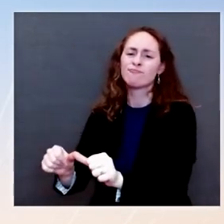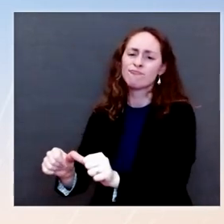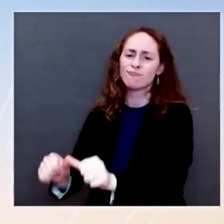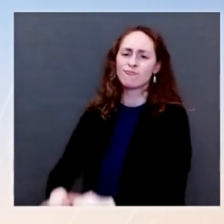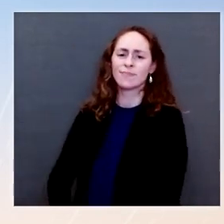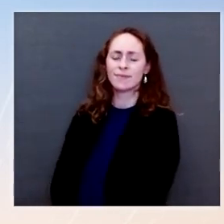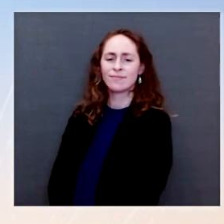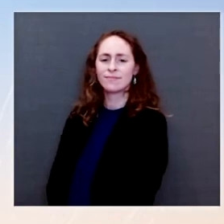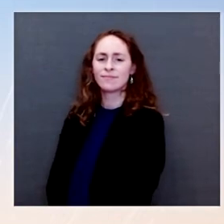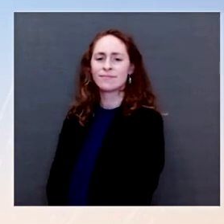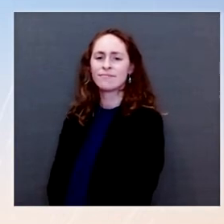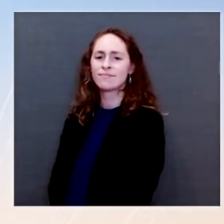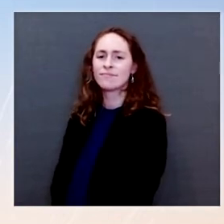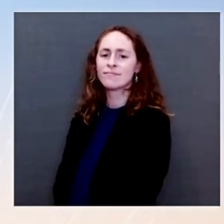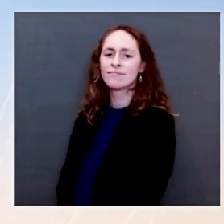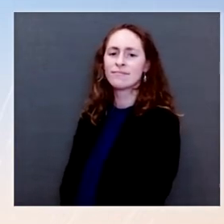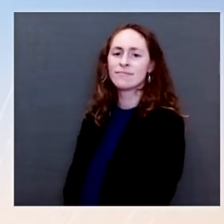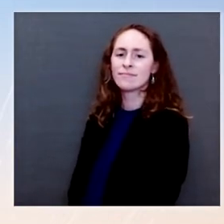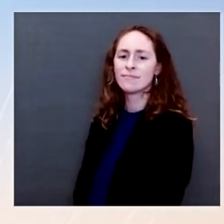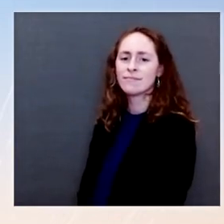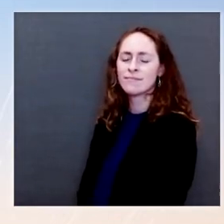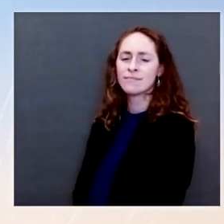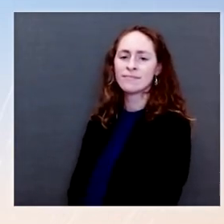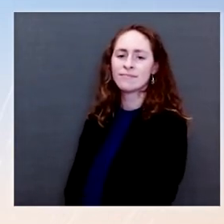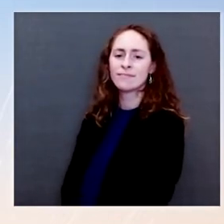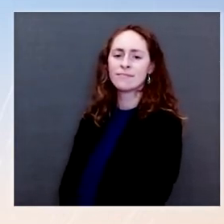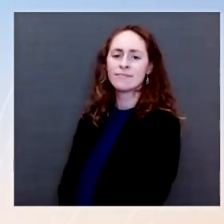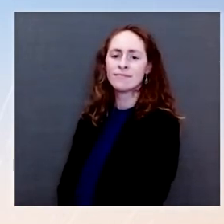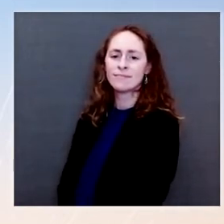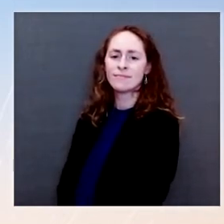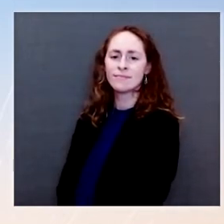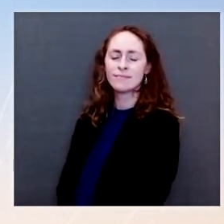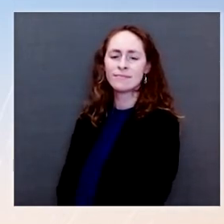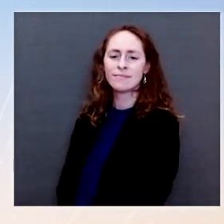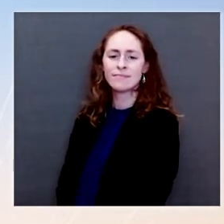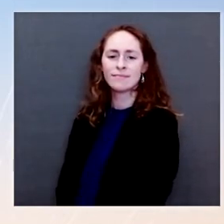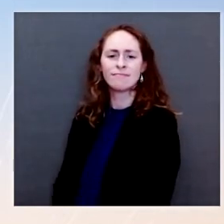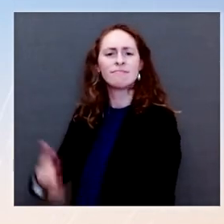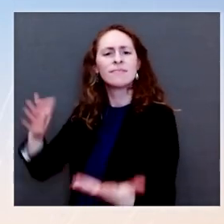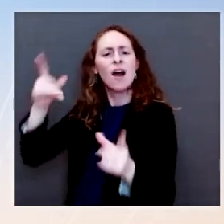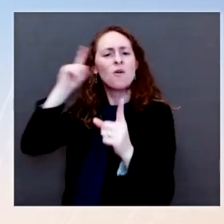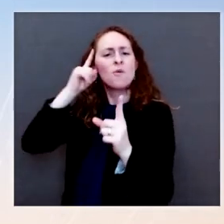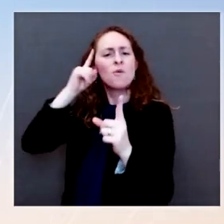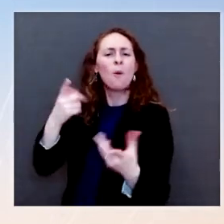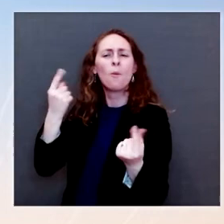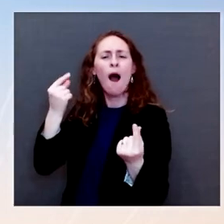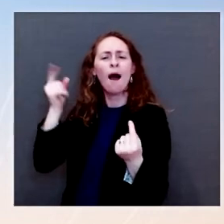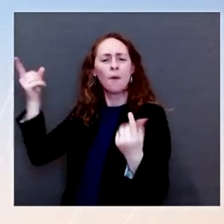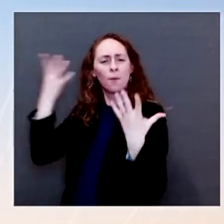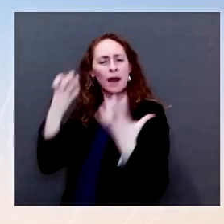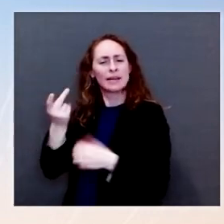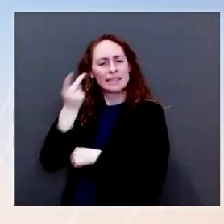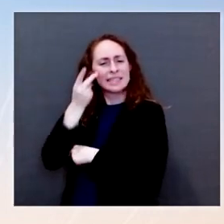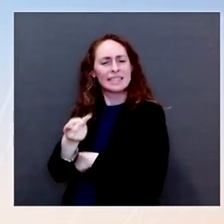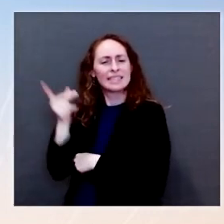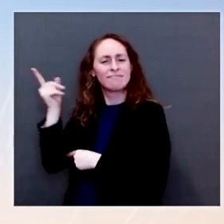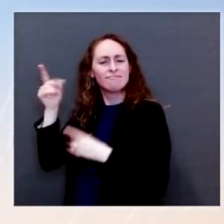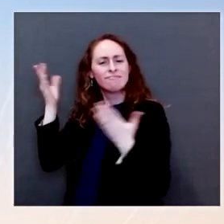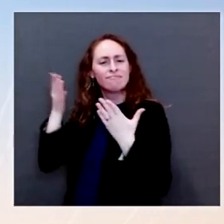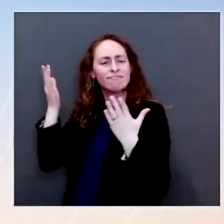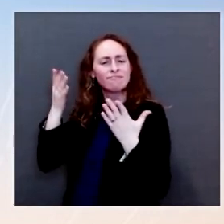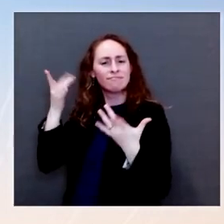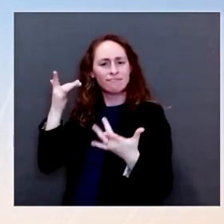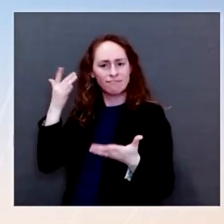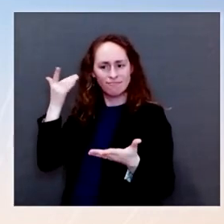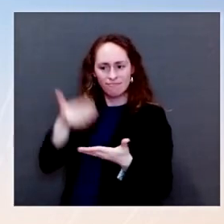let's see, next January. Look, there's a lot of steps. It is 6 weeks away. Look, I'm not going to get into the legislative calendar. I'll leave that to